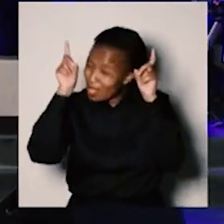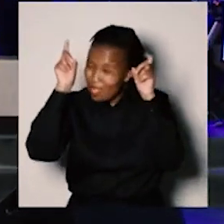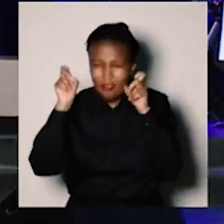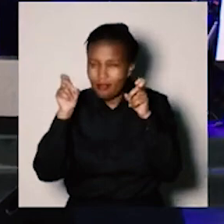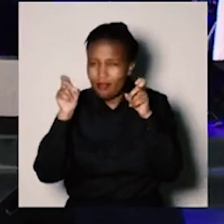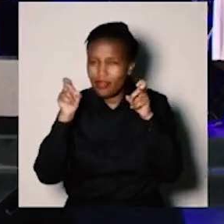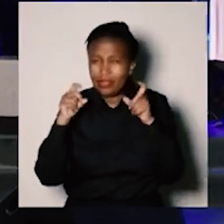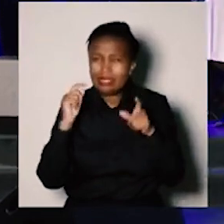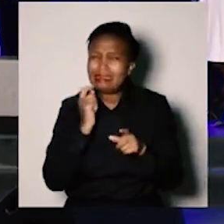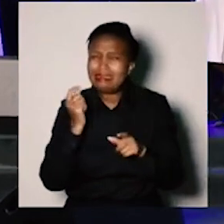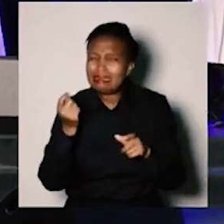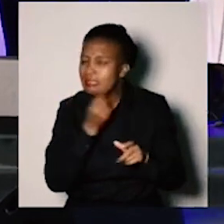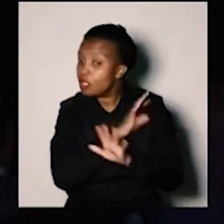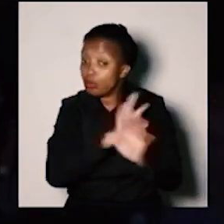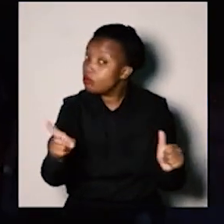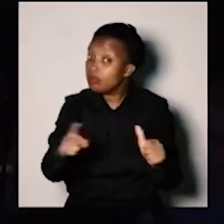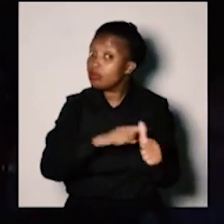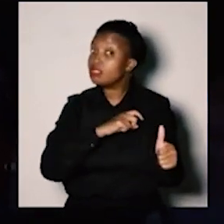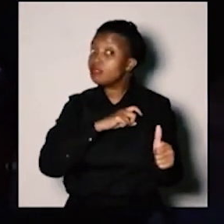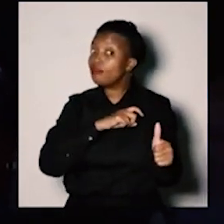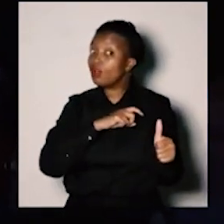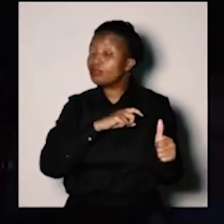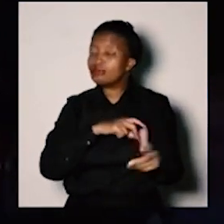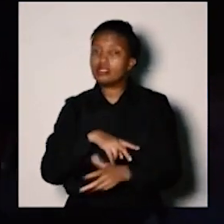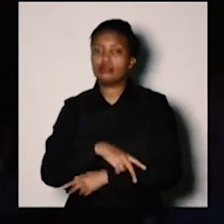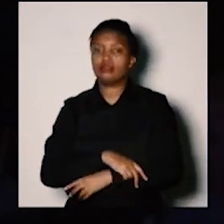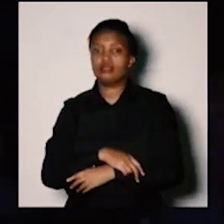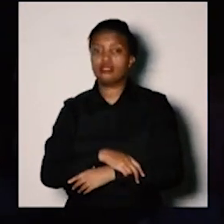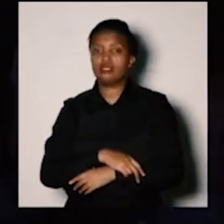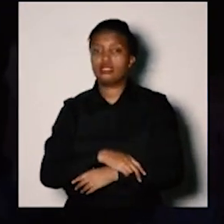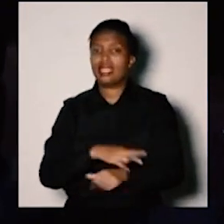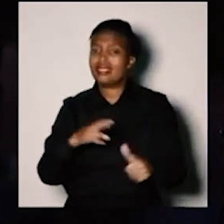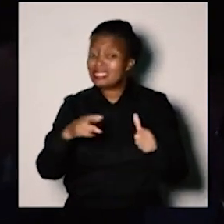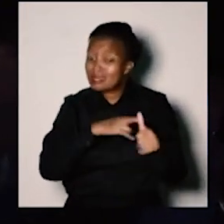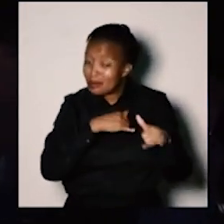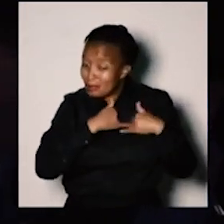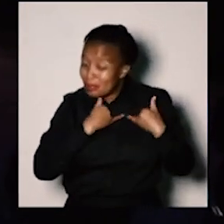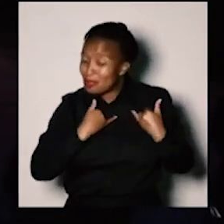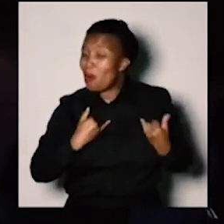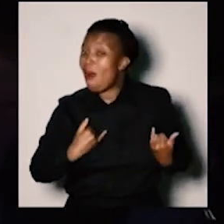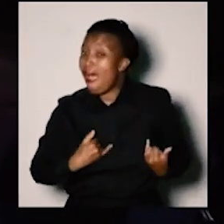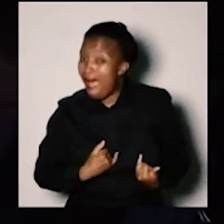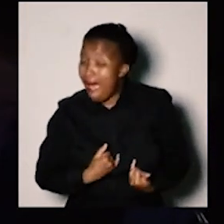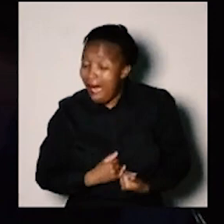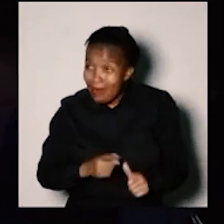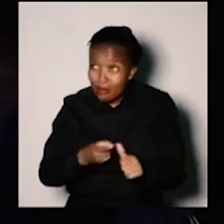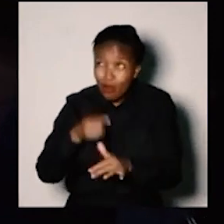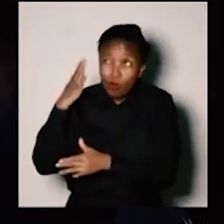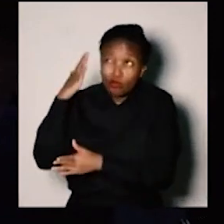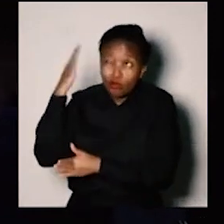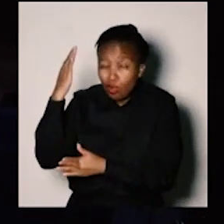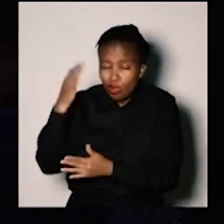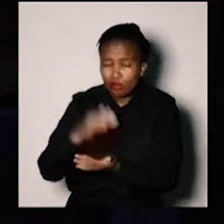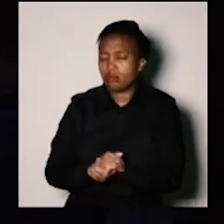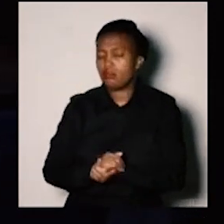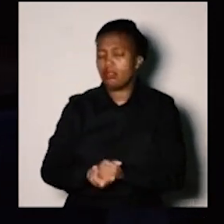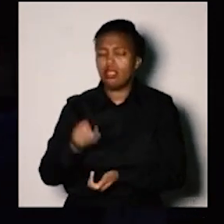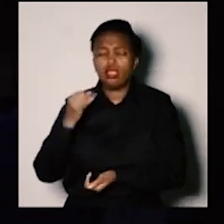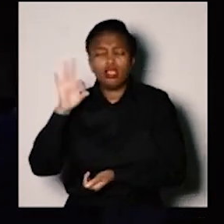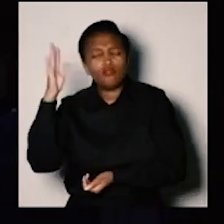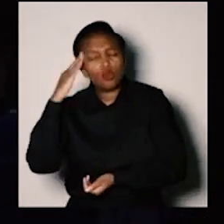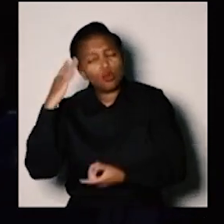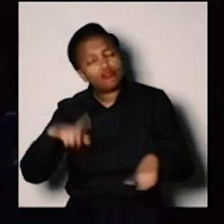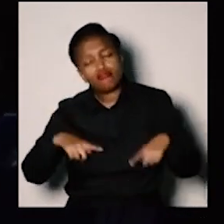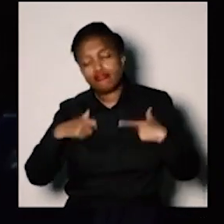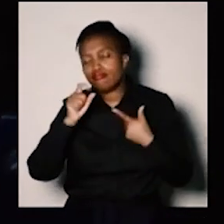shouldn't respond. Listen to your heart. Listen to what God is whispering in your heart. If you know your life is not